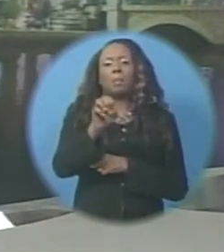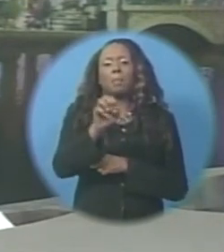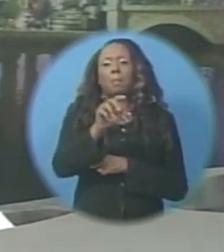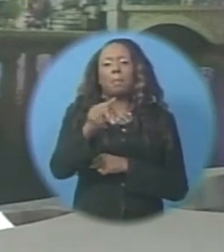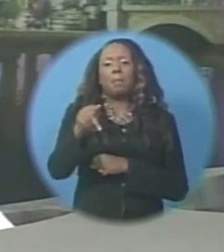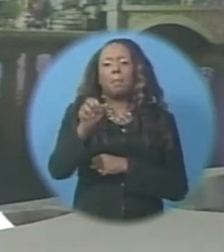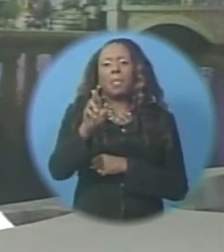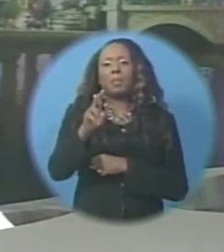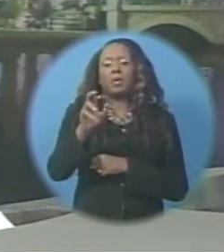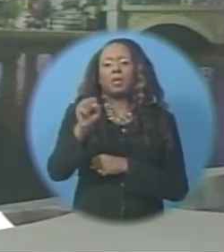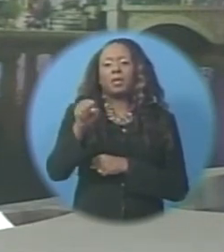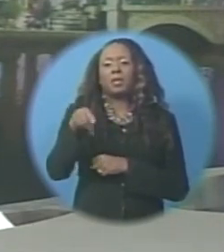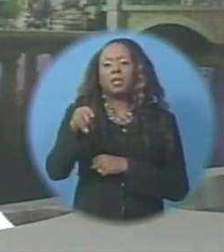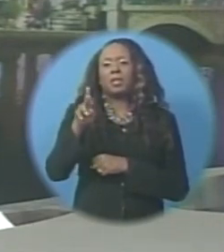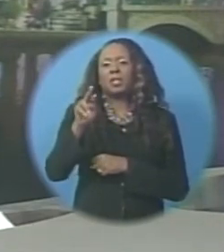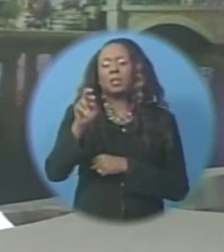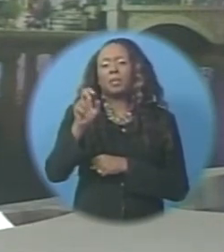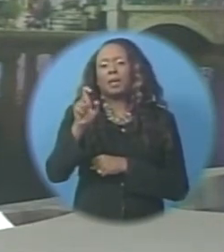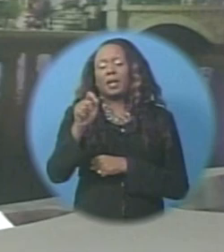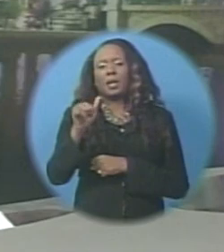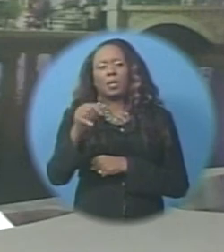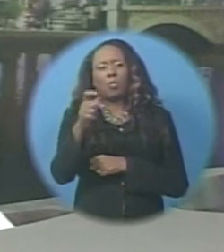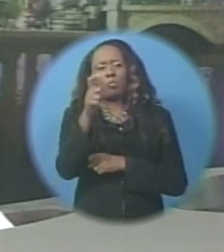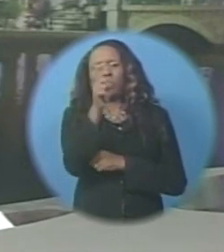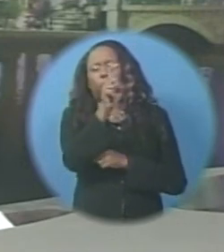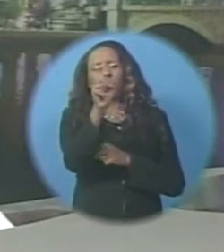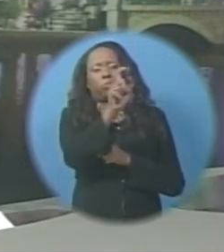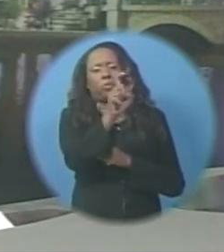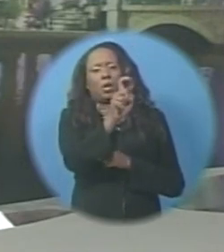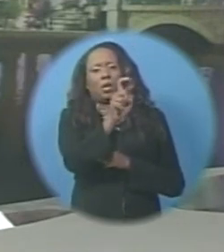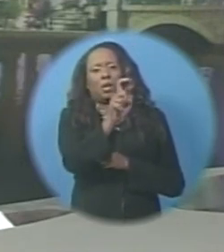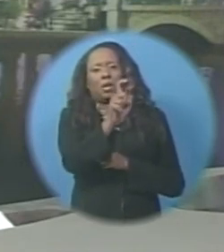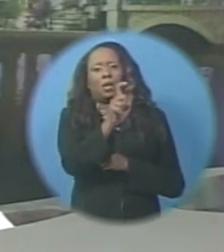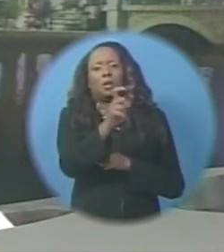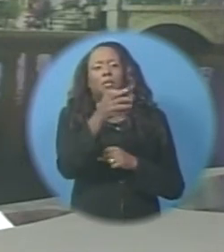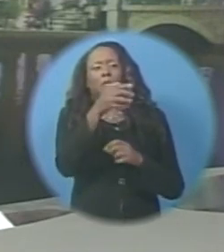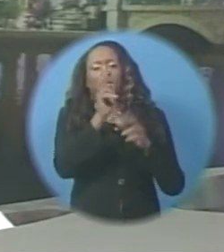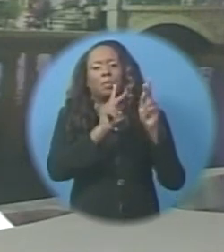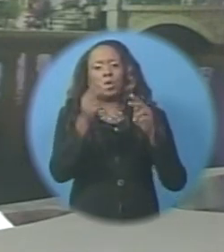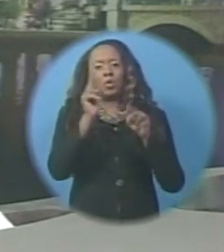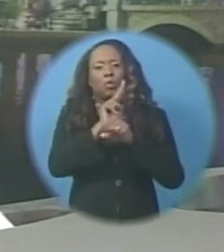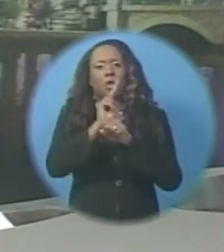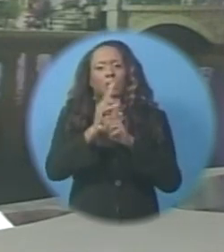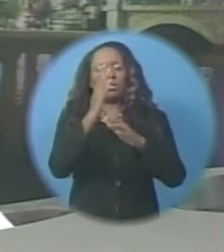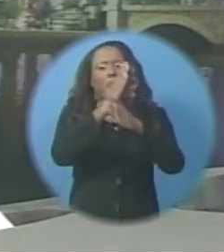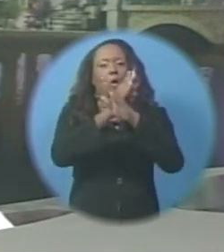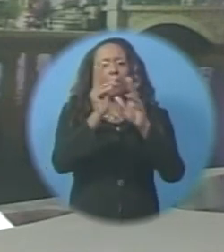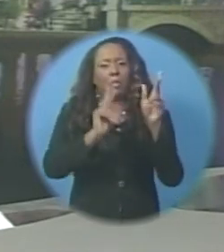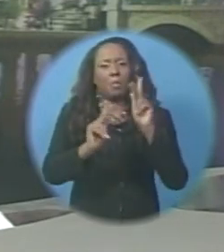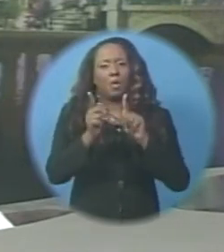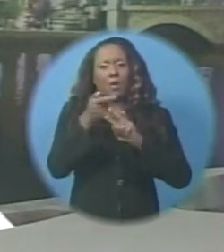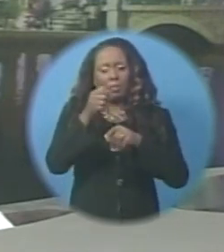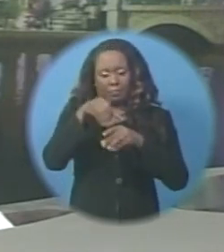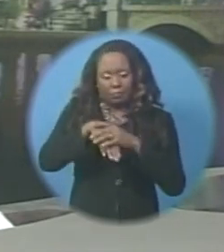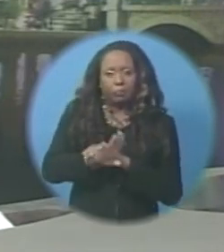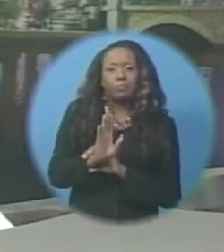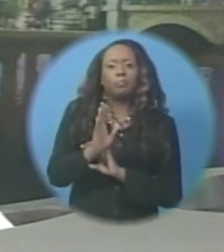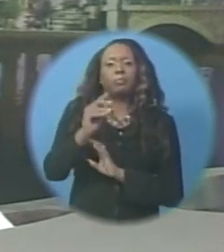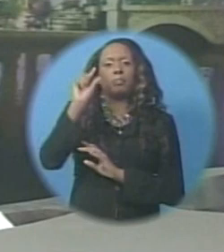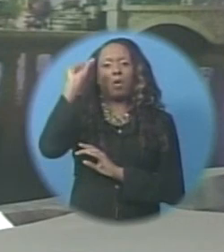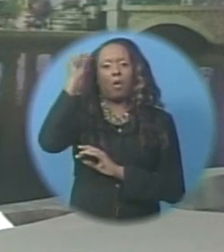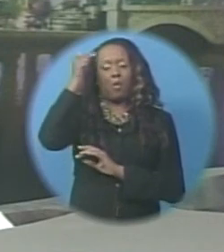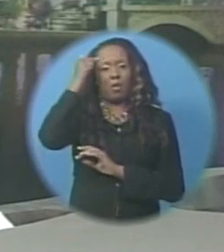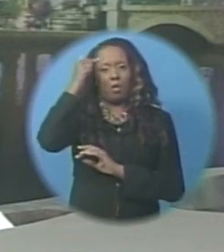month that resulted in parliamentarians being blocked from entering the House of Assembly. Yesterday, Rankin announced that he will arrange